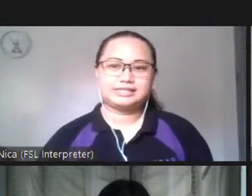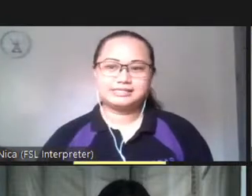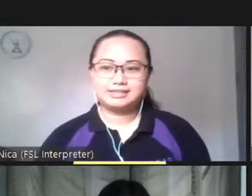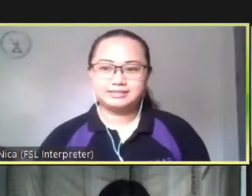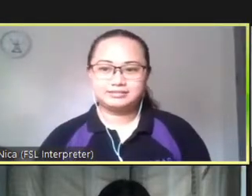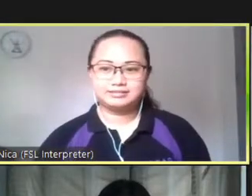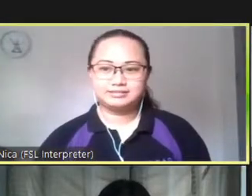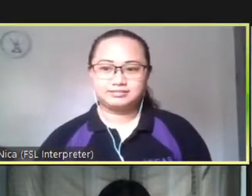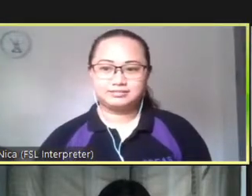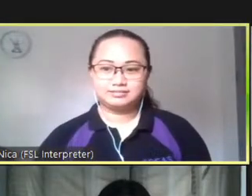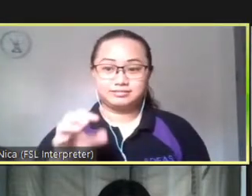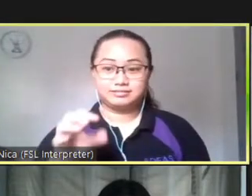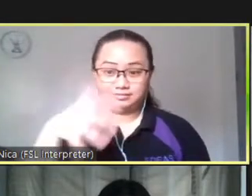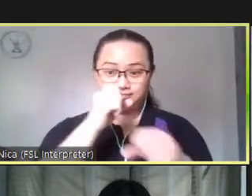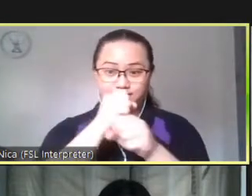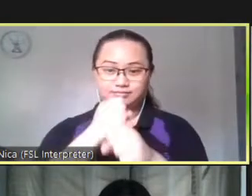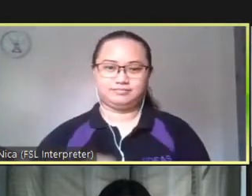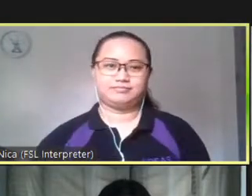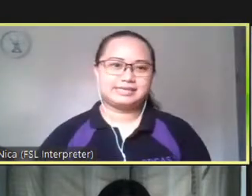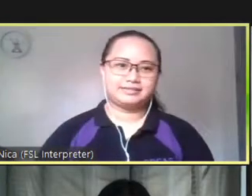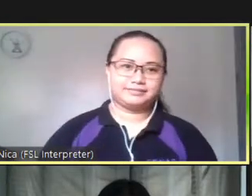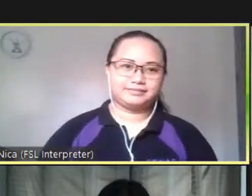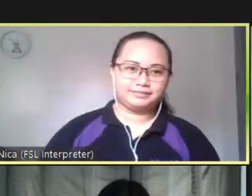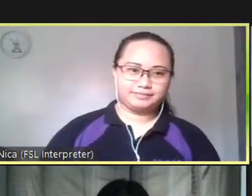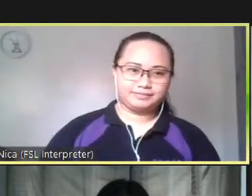That's it. Okay, thank you po.